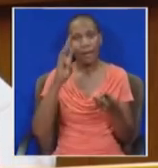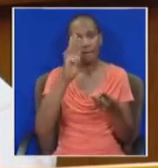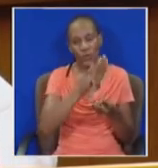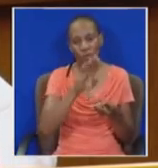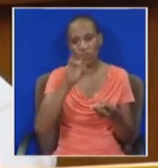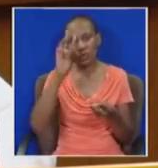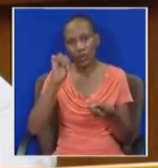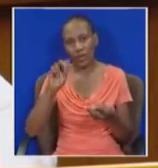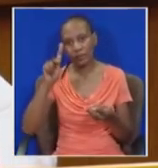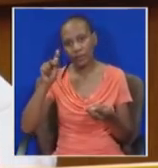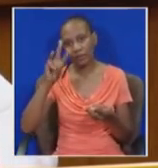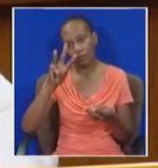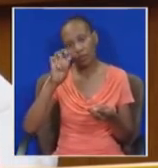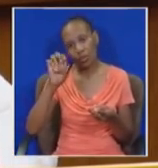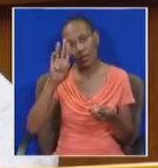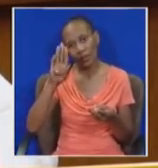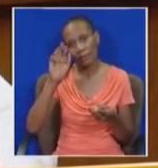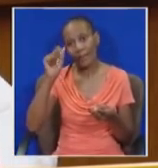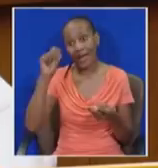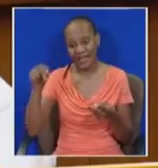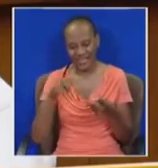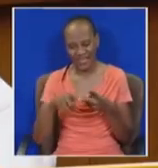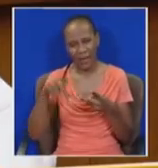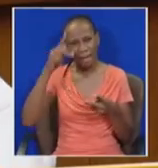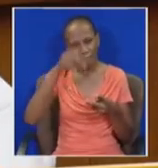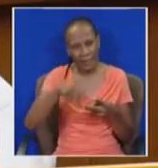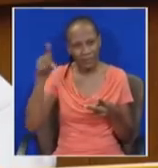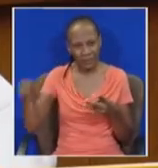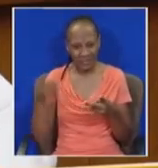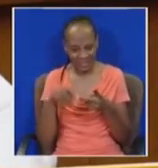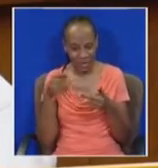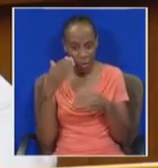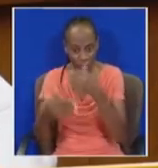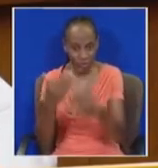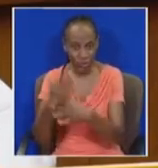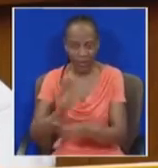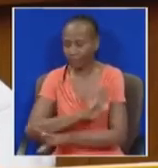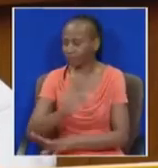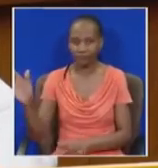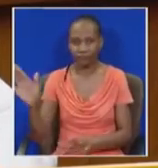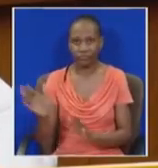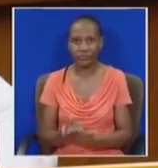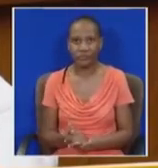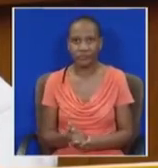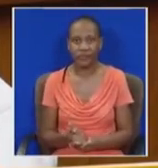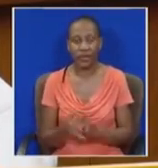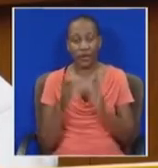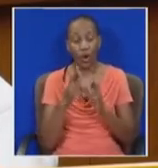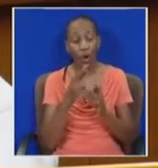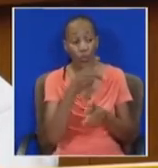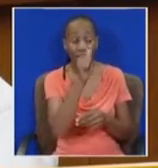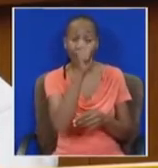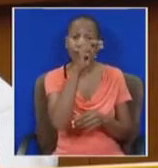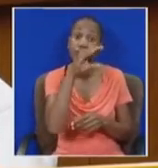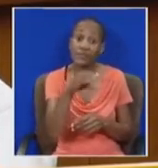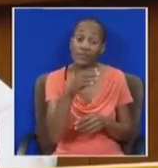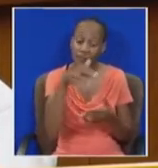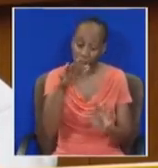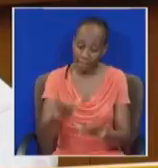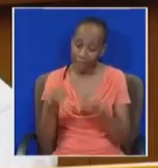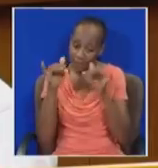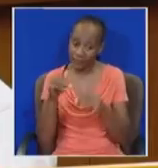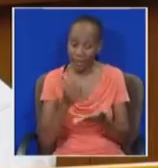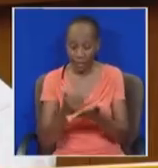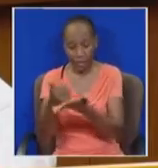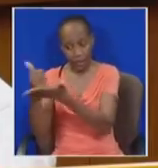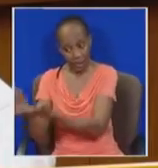who simply cannot continue as the public protector. We trust that the ANC in Parliament will lend a